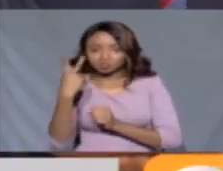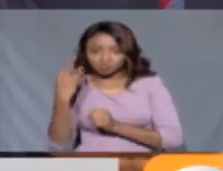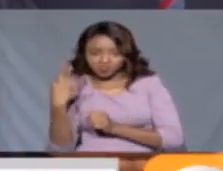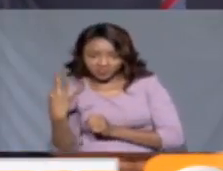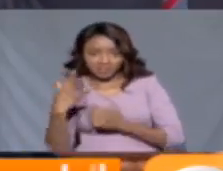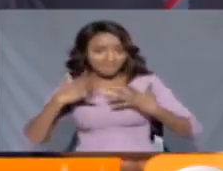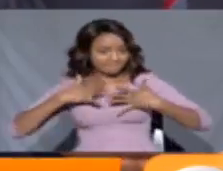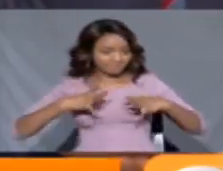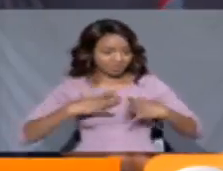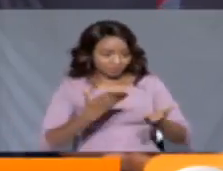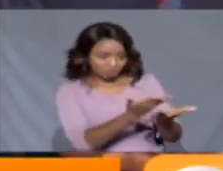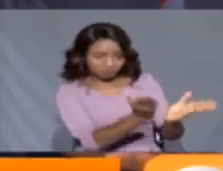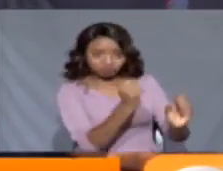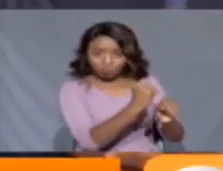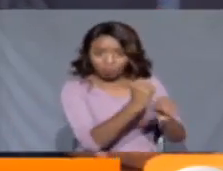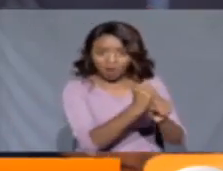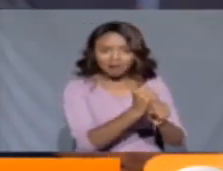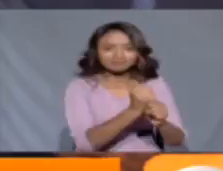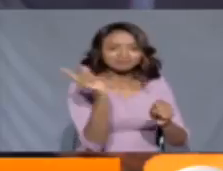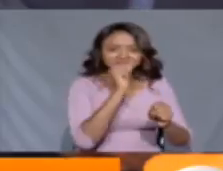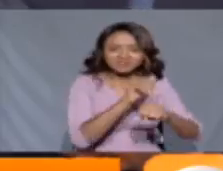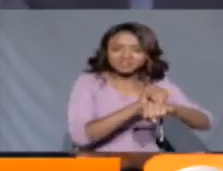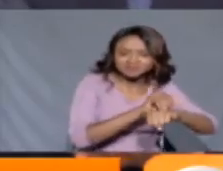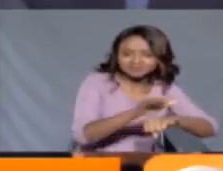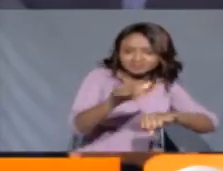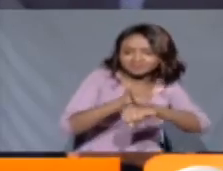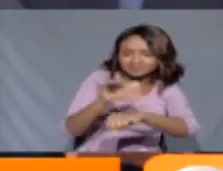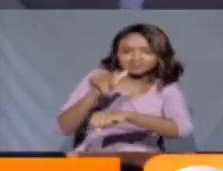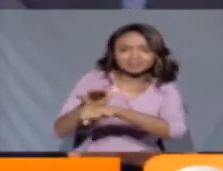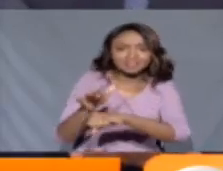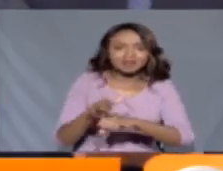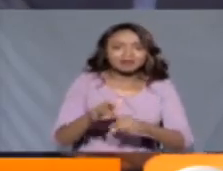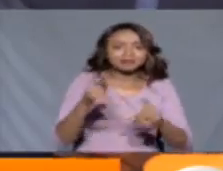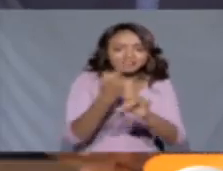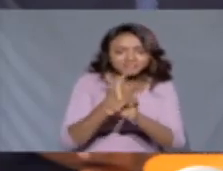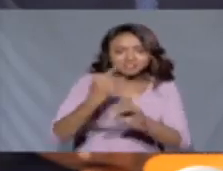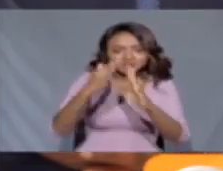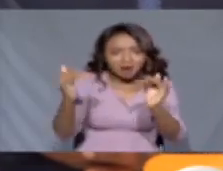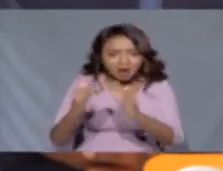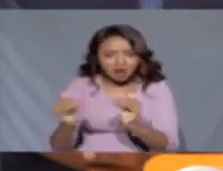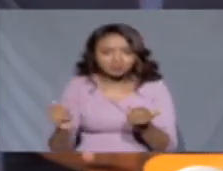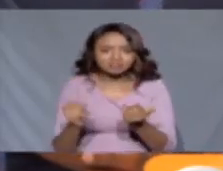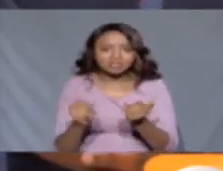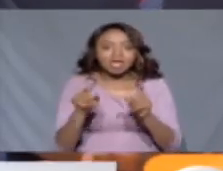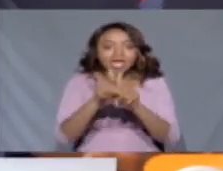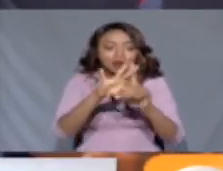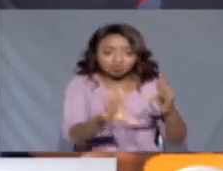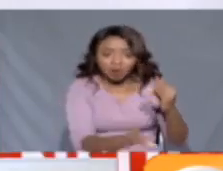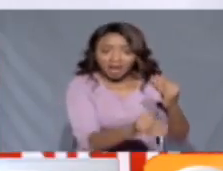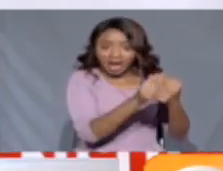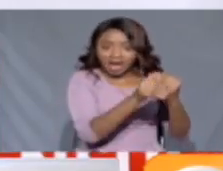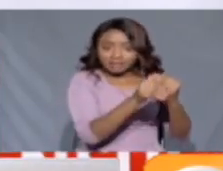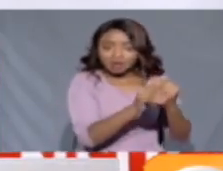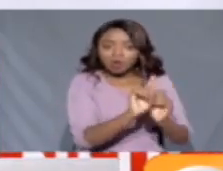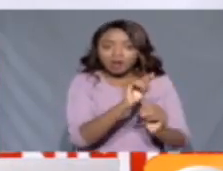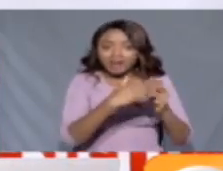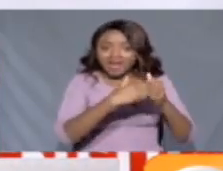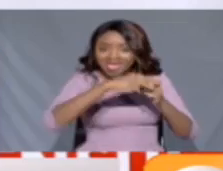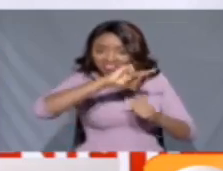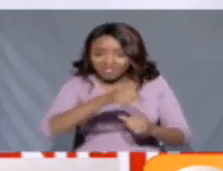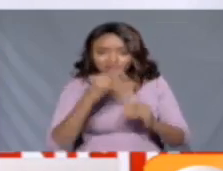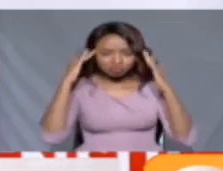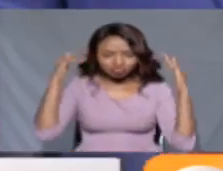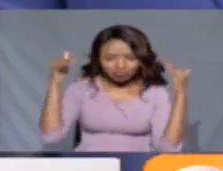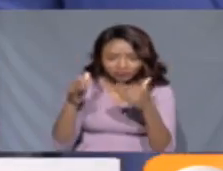129,123 enumerators have been deployed to cover conventional households, while additional 9,000 to cover